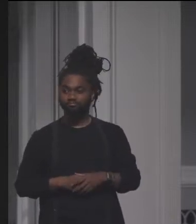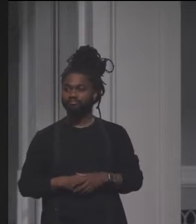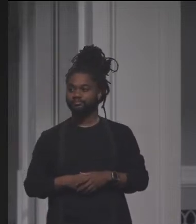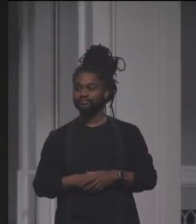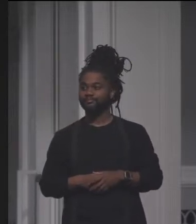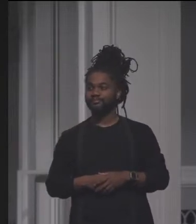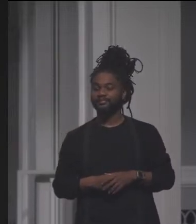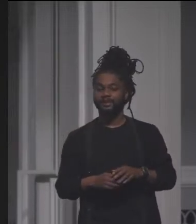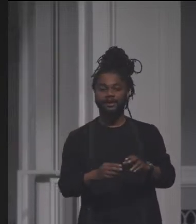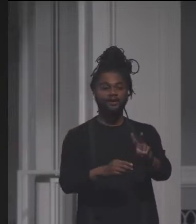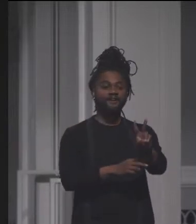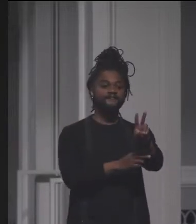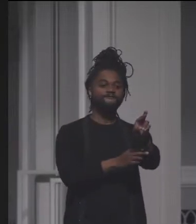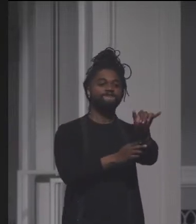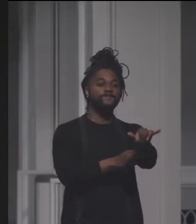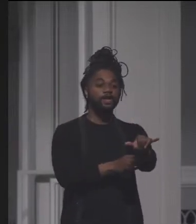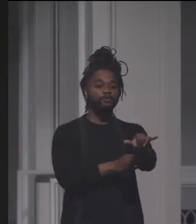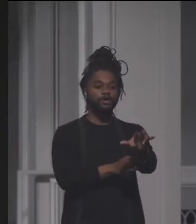Very no.